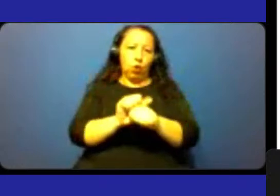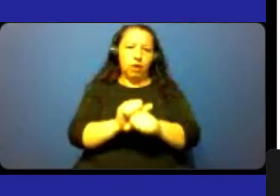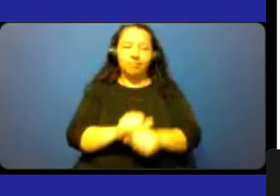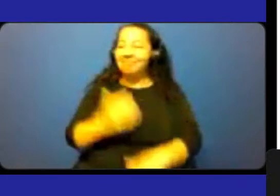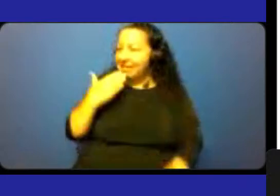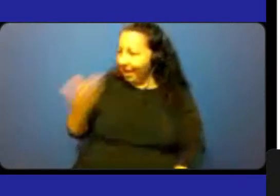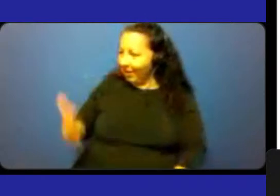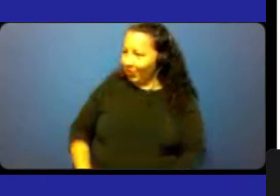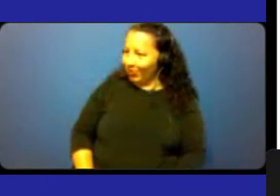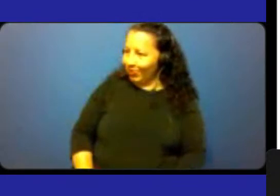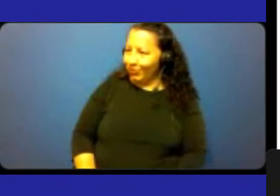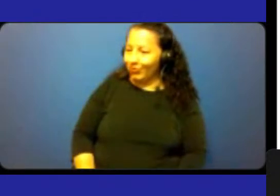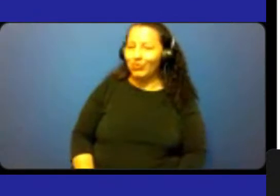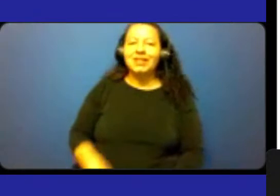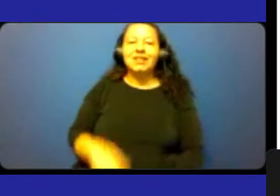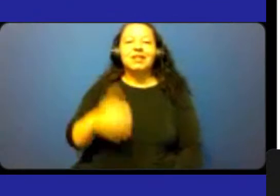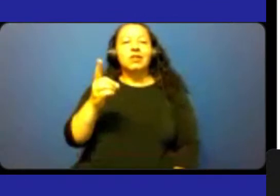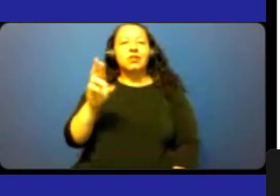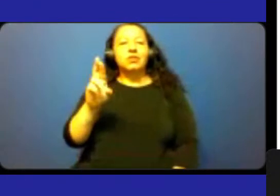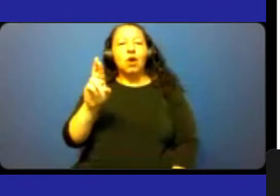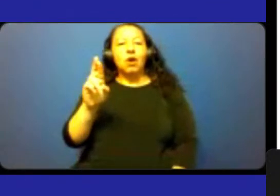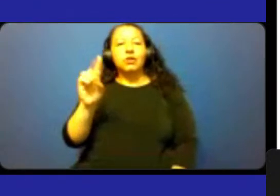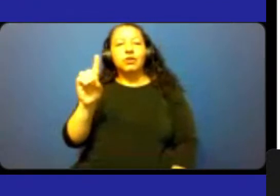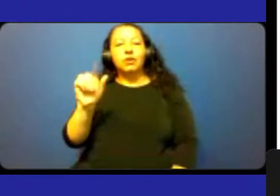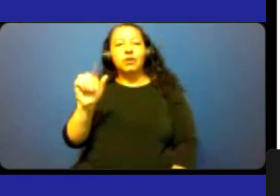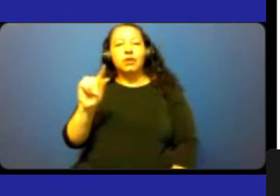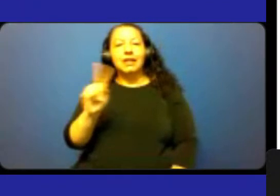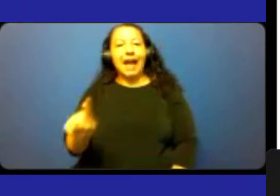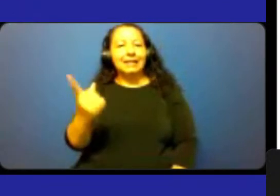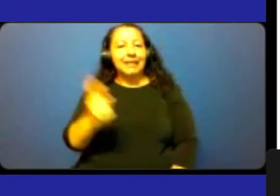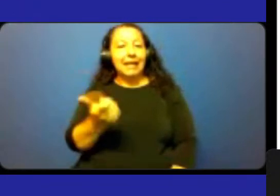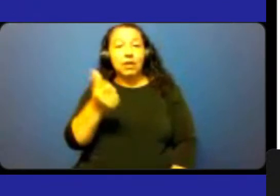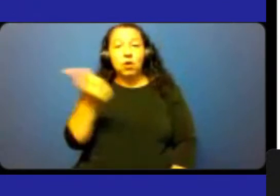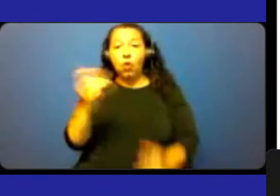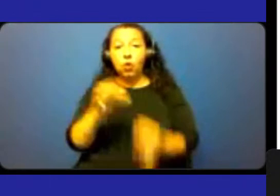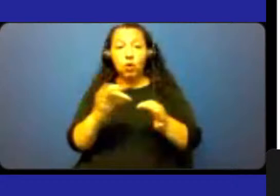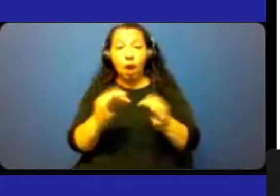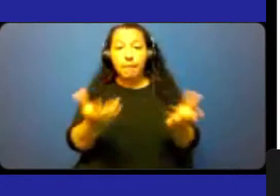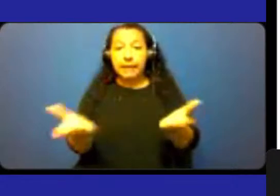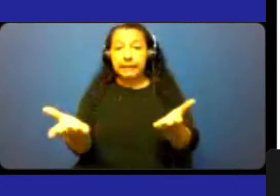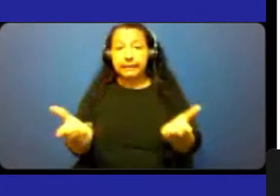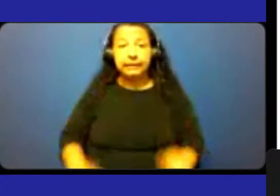Okay, are there any other comments that people would like to make?